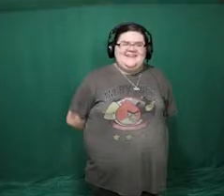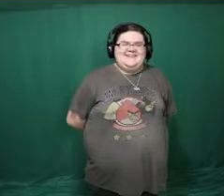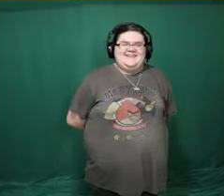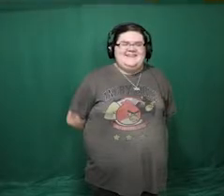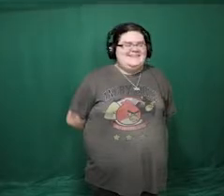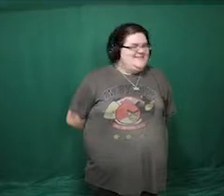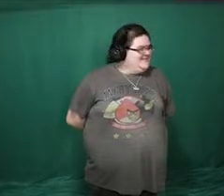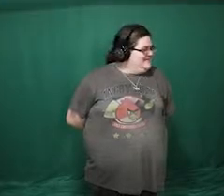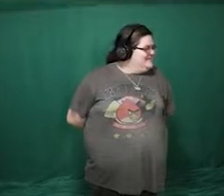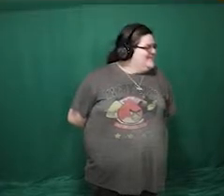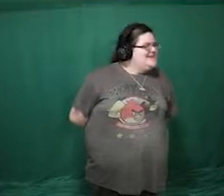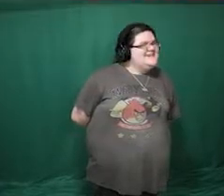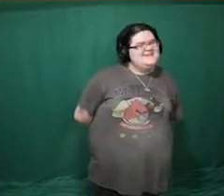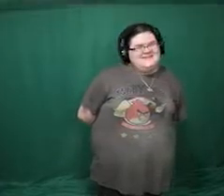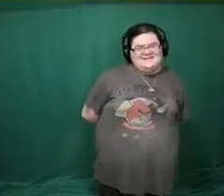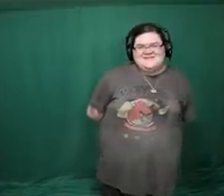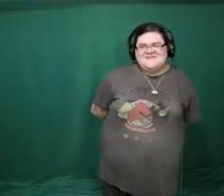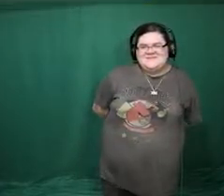Members only. Jesus.